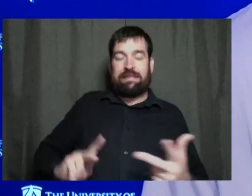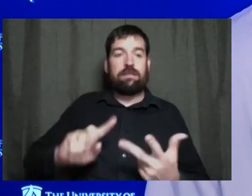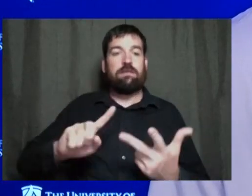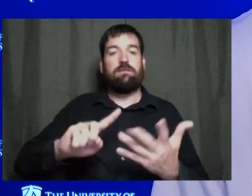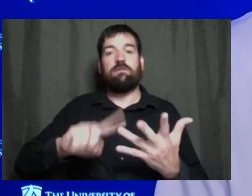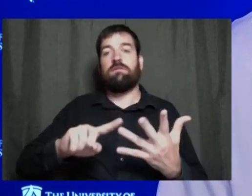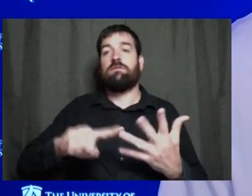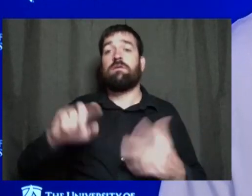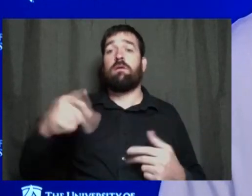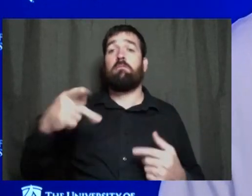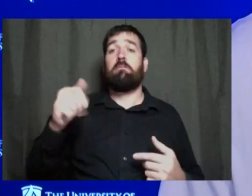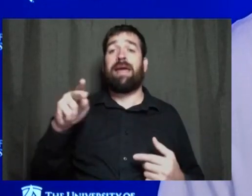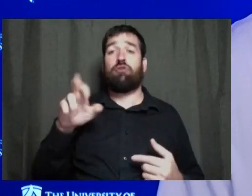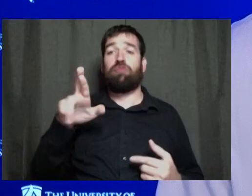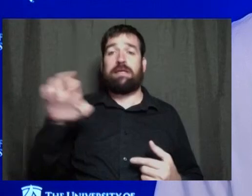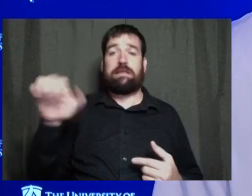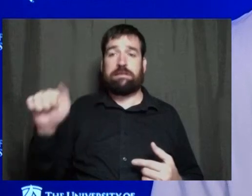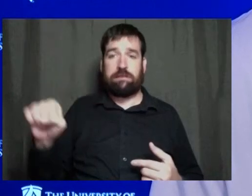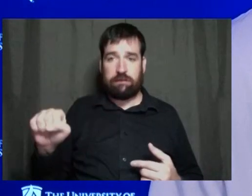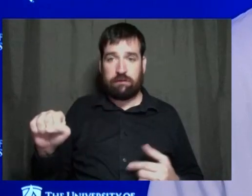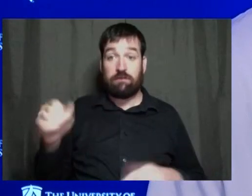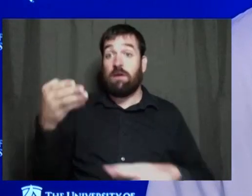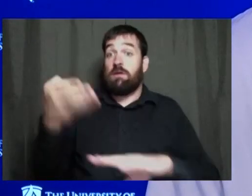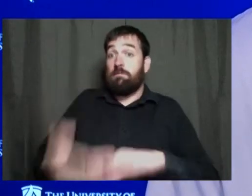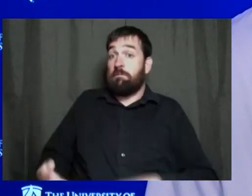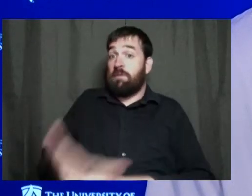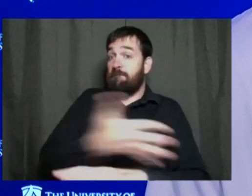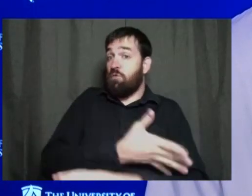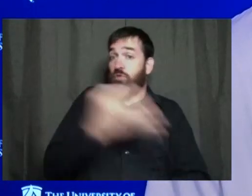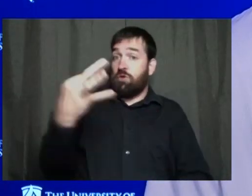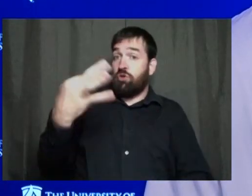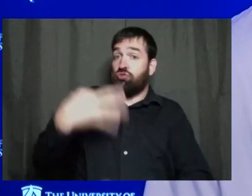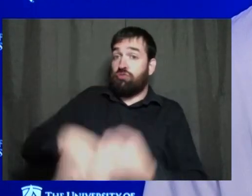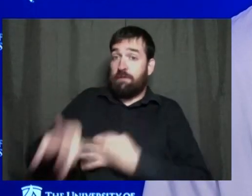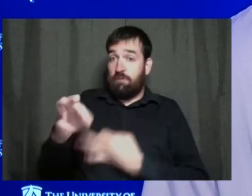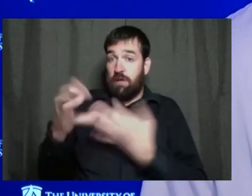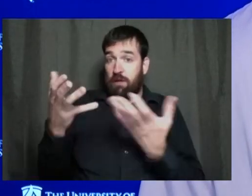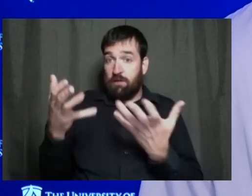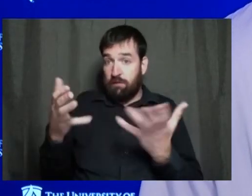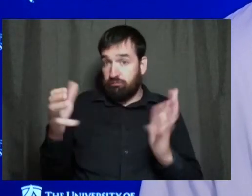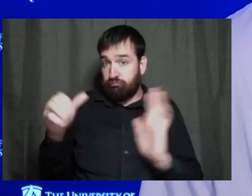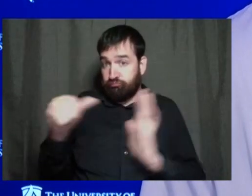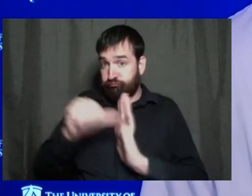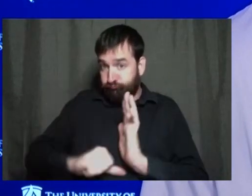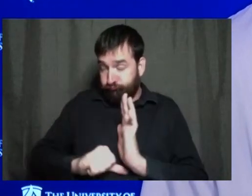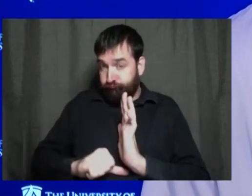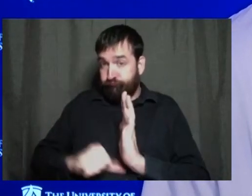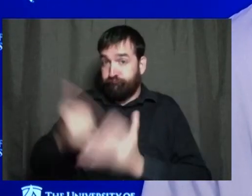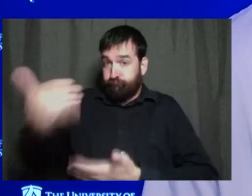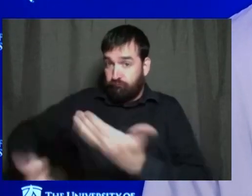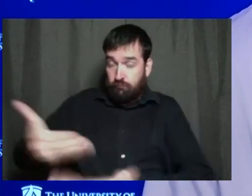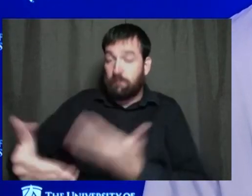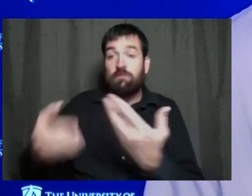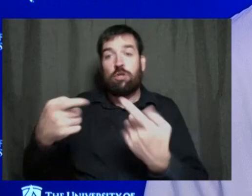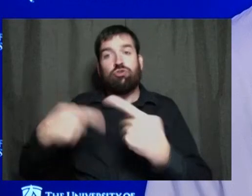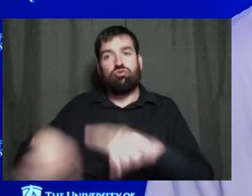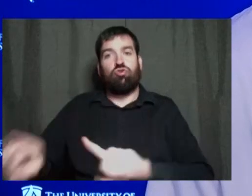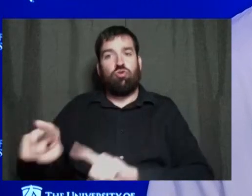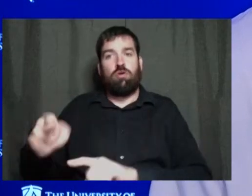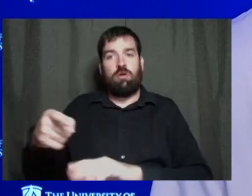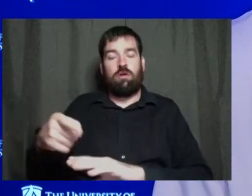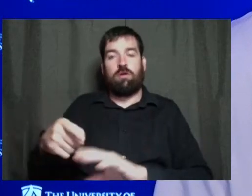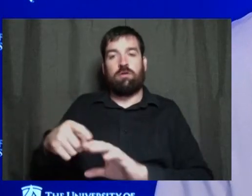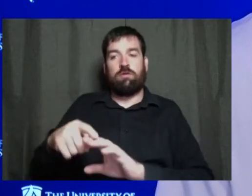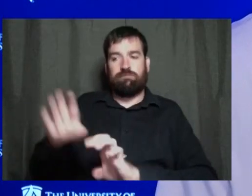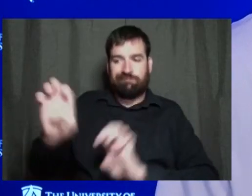and before those transplants are take place, and during the pre-transplant evaluation or workup,